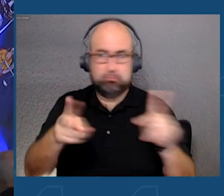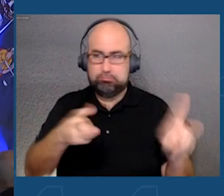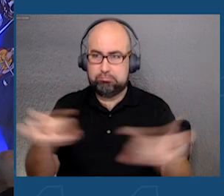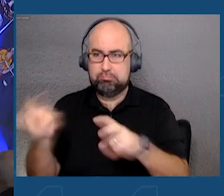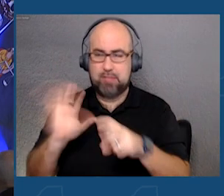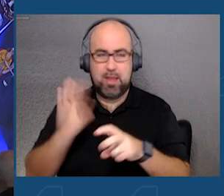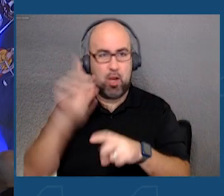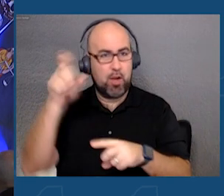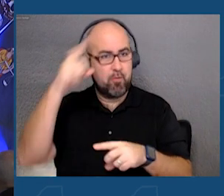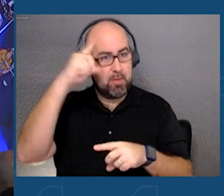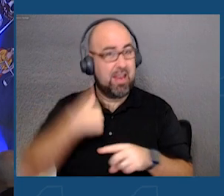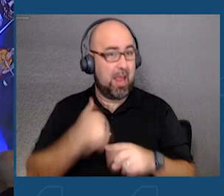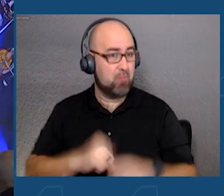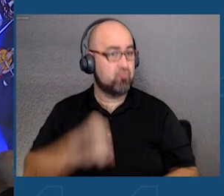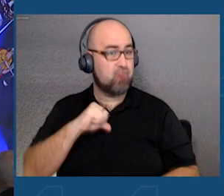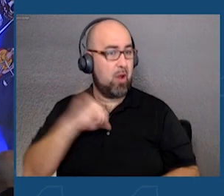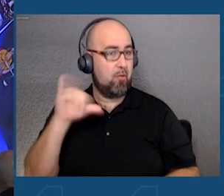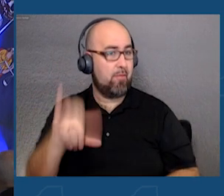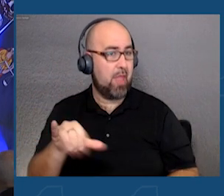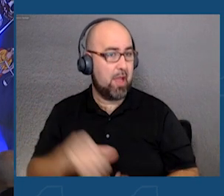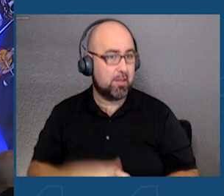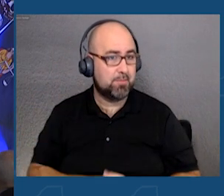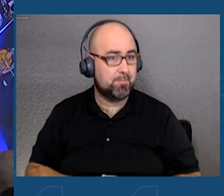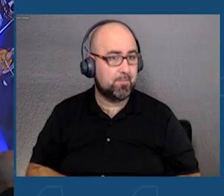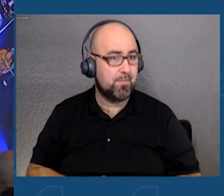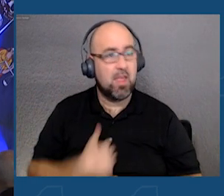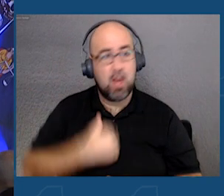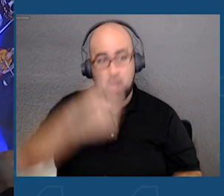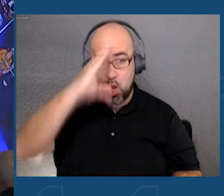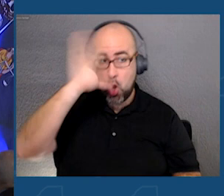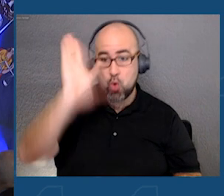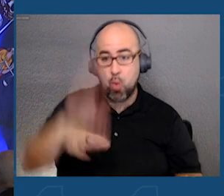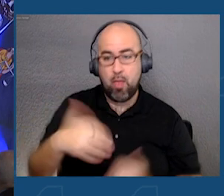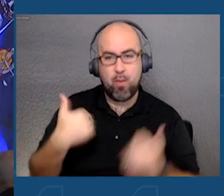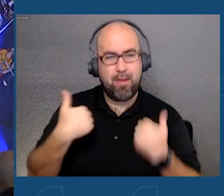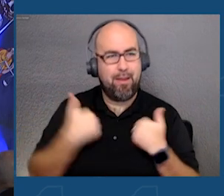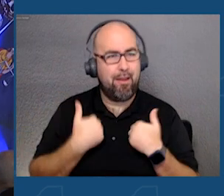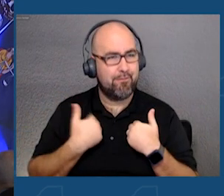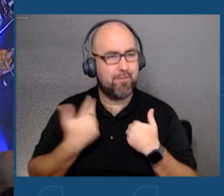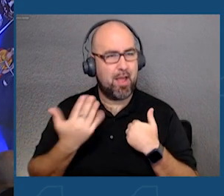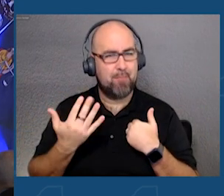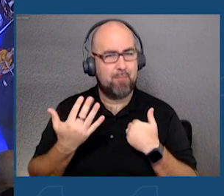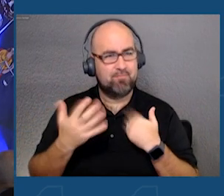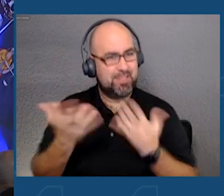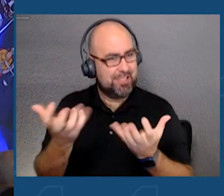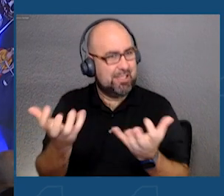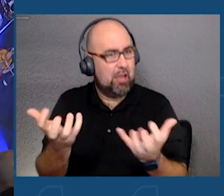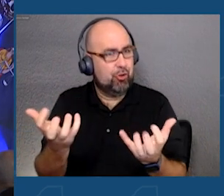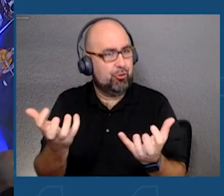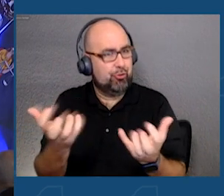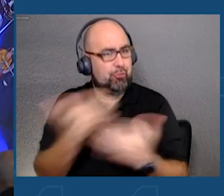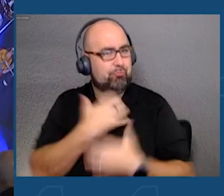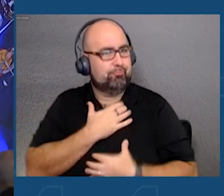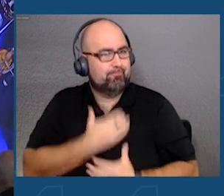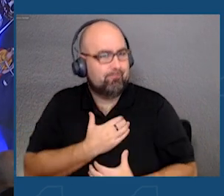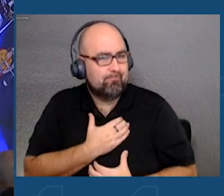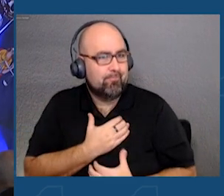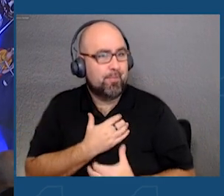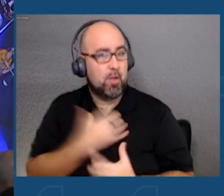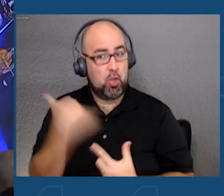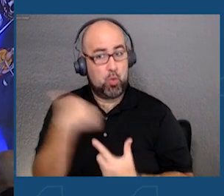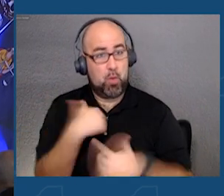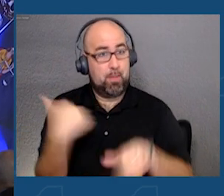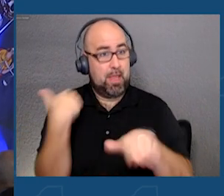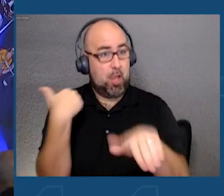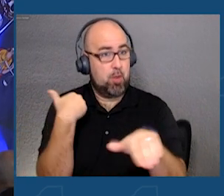And I know that we have the desire, because we're going to be held accountable, not just to ourselves and to voters someday,